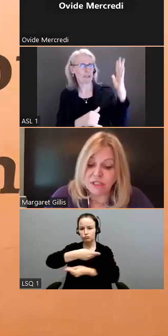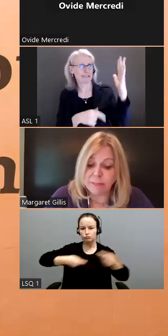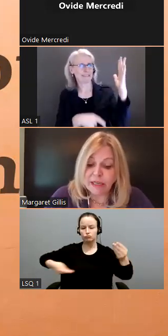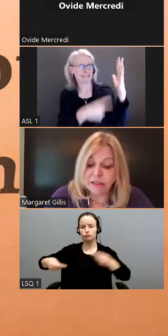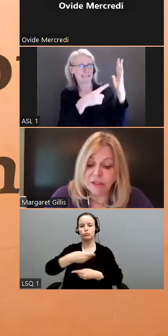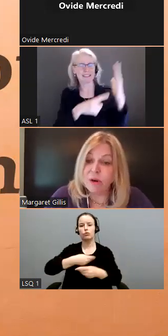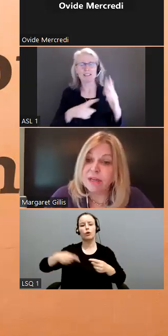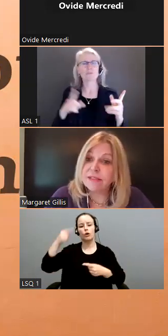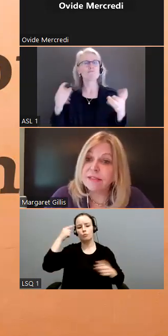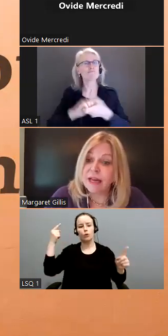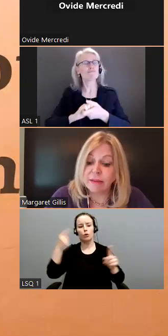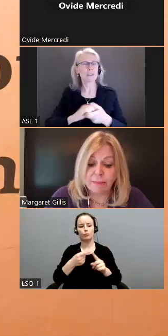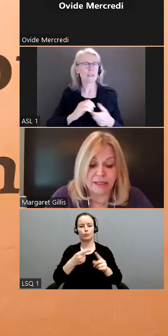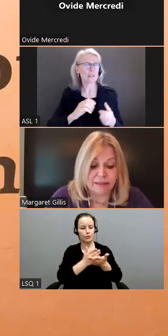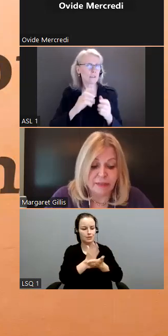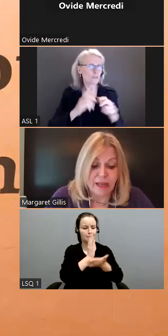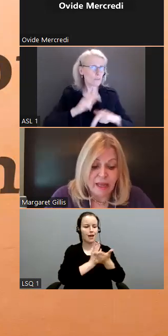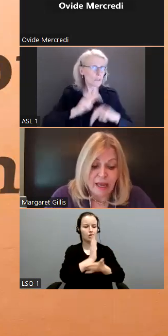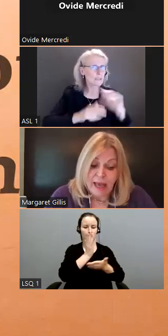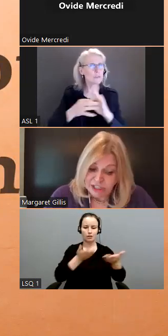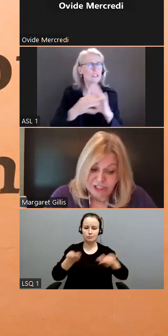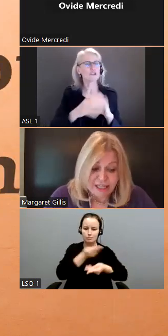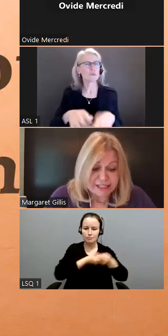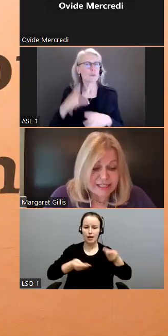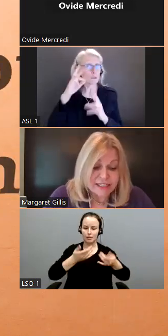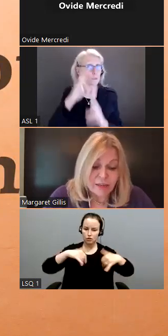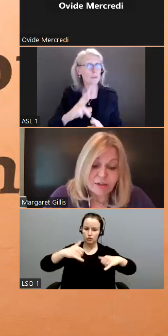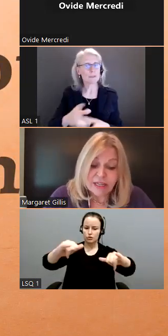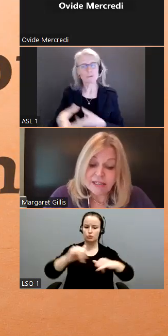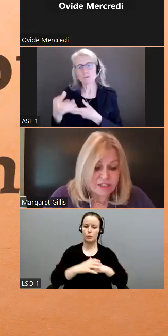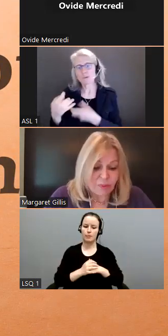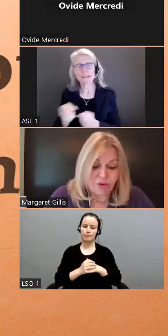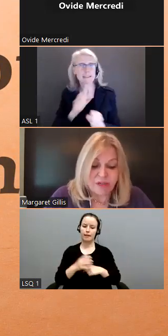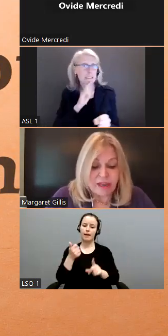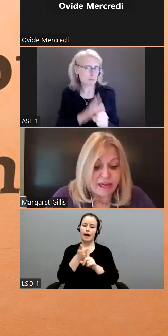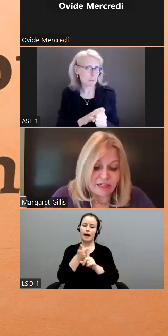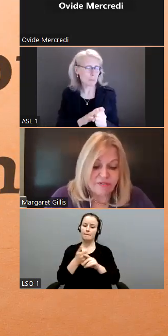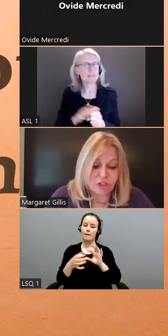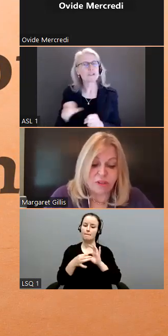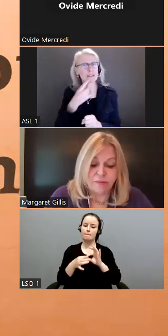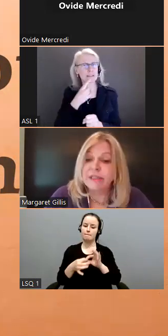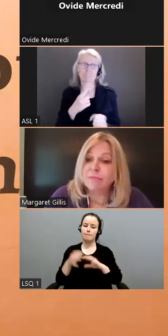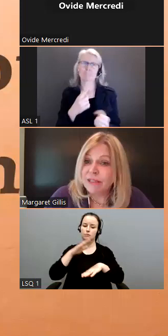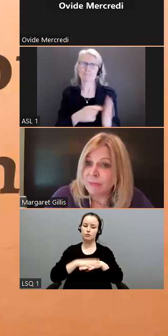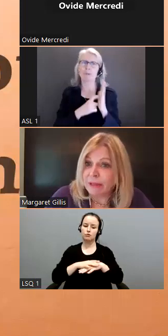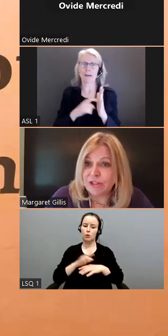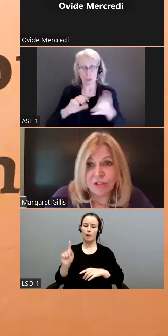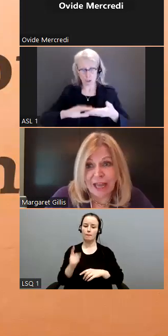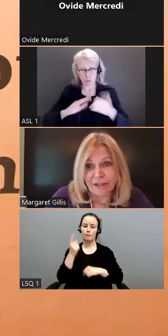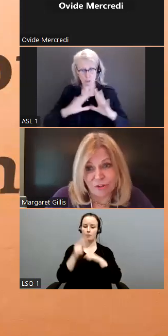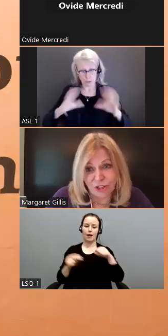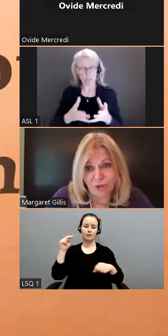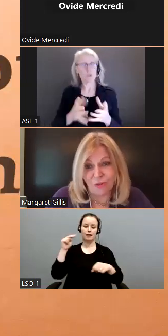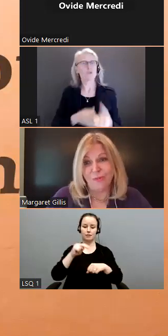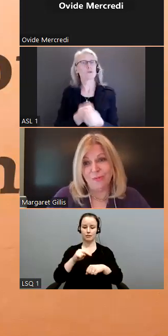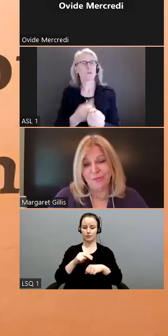with respect, trust, and commitment. She says it takes a community to support an individual. Deborah, it's my pleasure to hand it